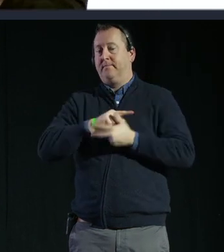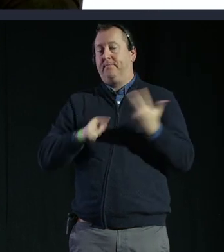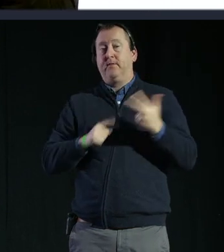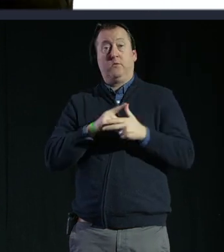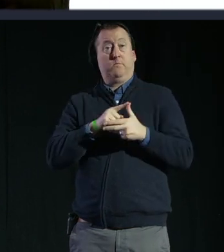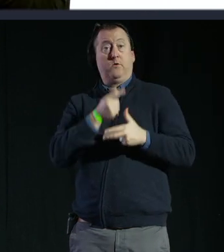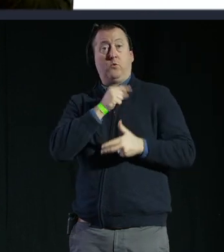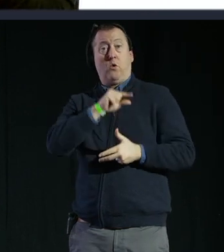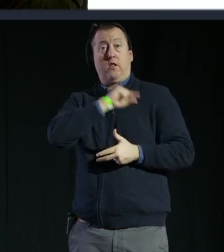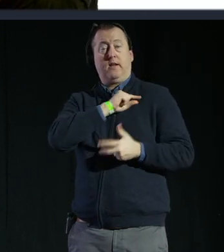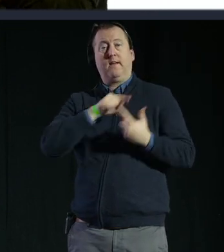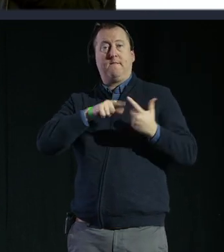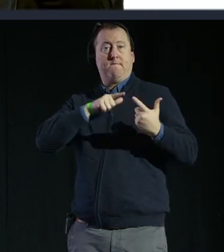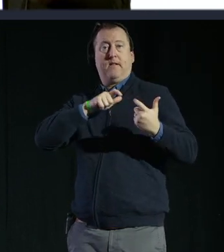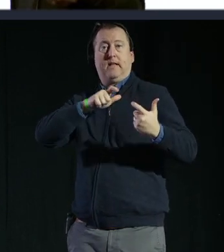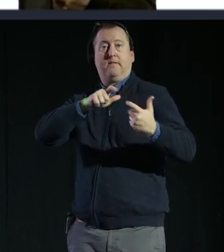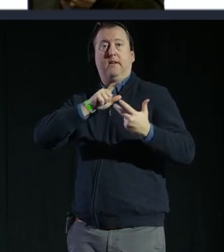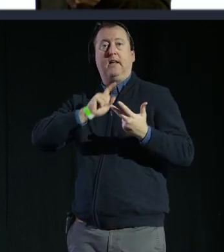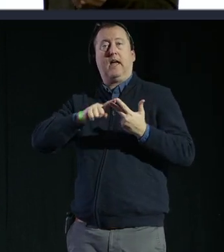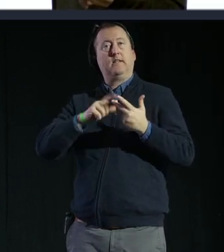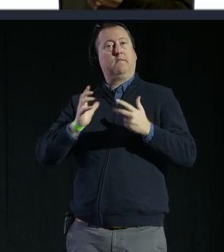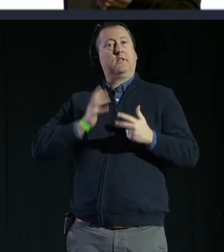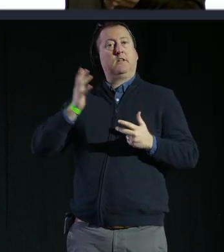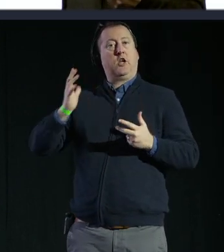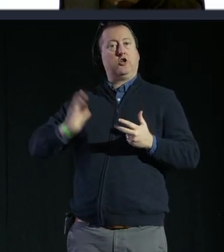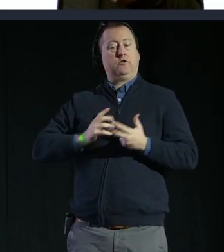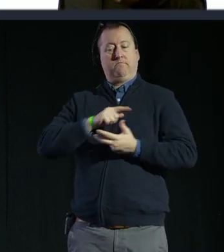quality, velocity, and sophistication.